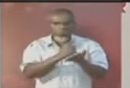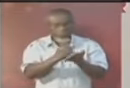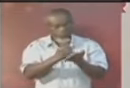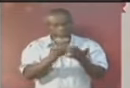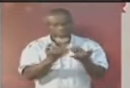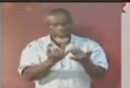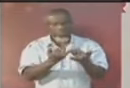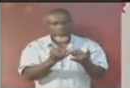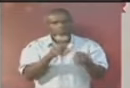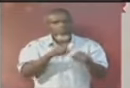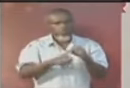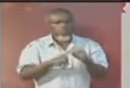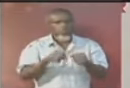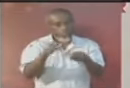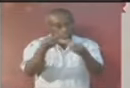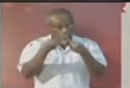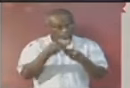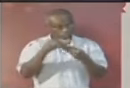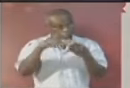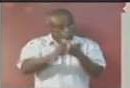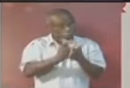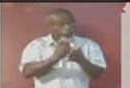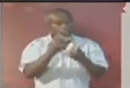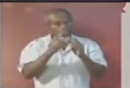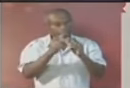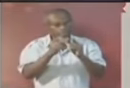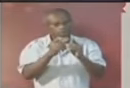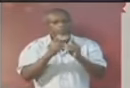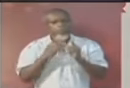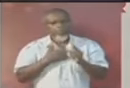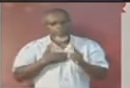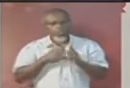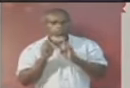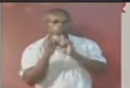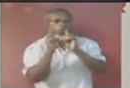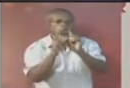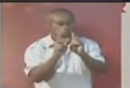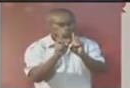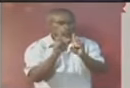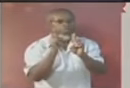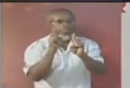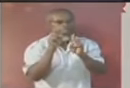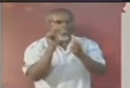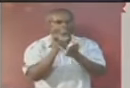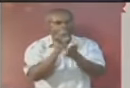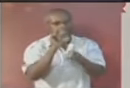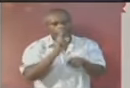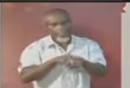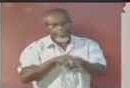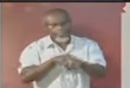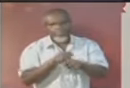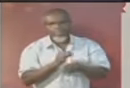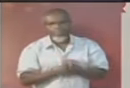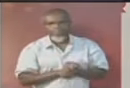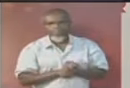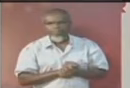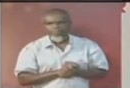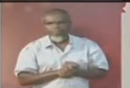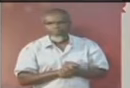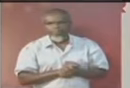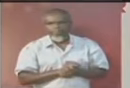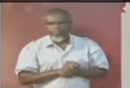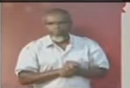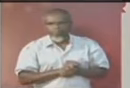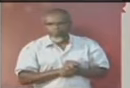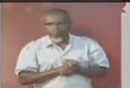to you. And just to be assured, regardless of the type of communication that the RHAs are using, all of those